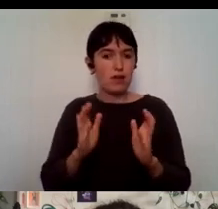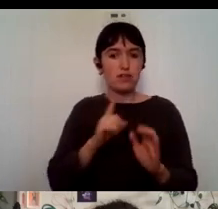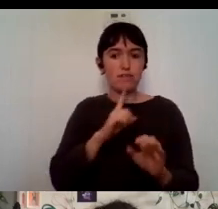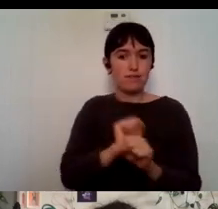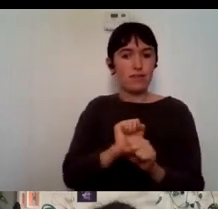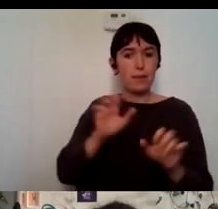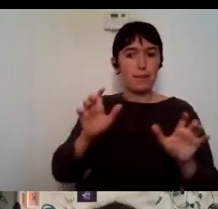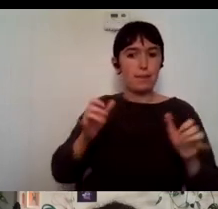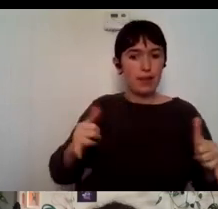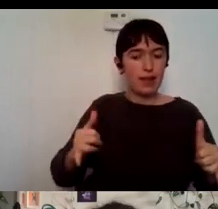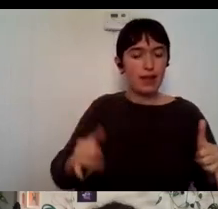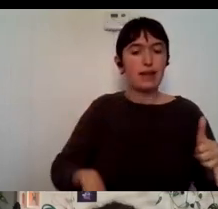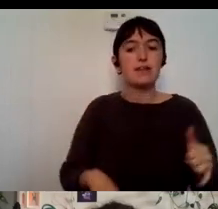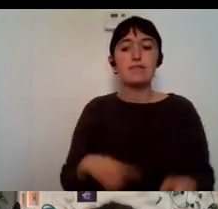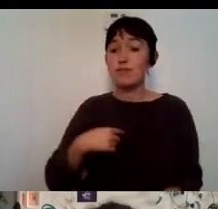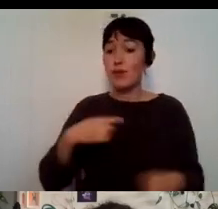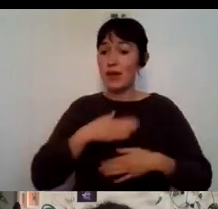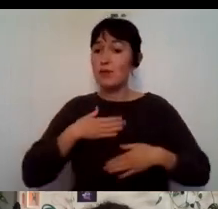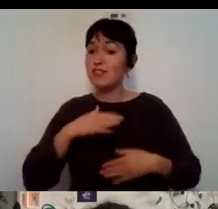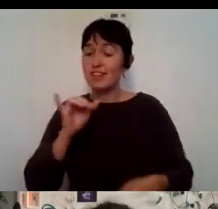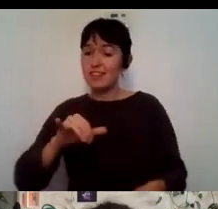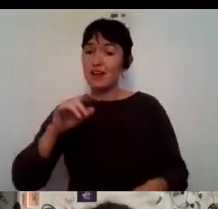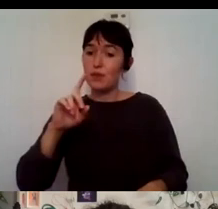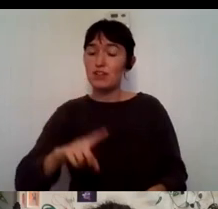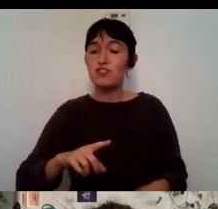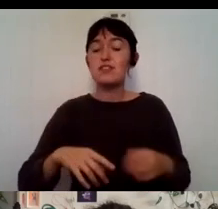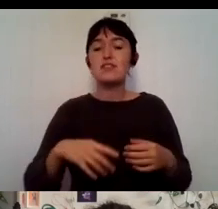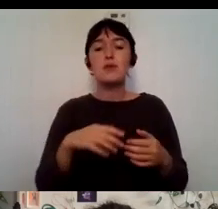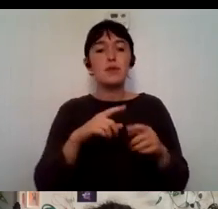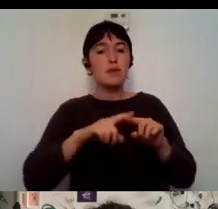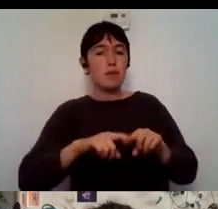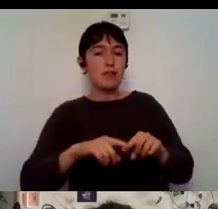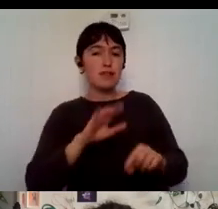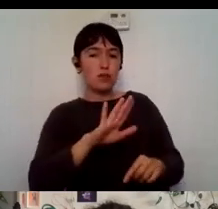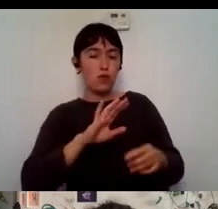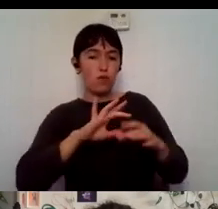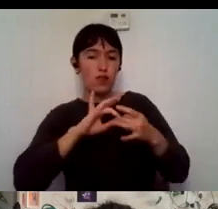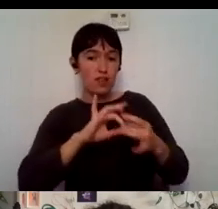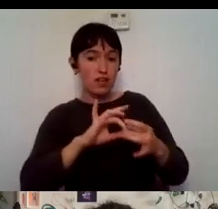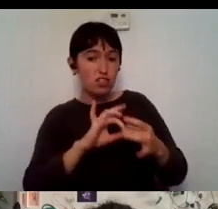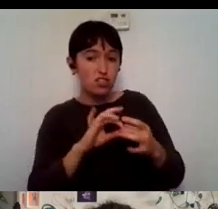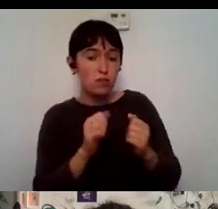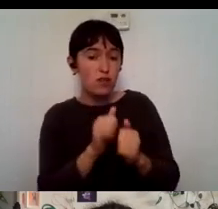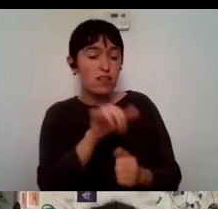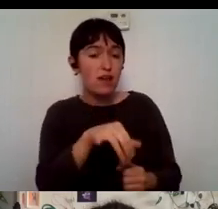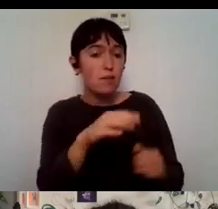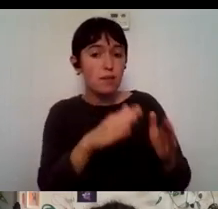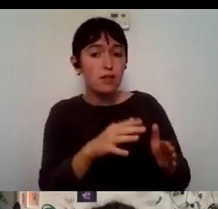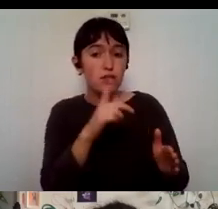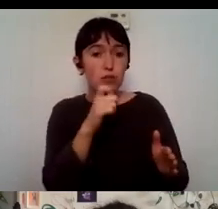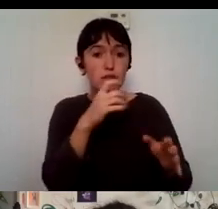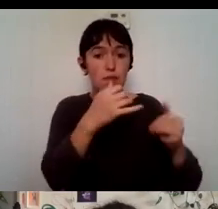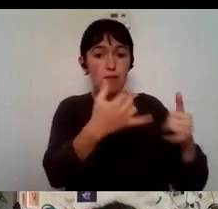because depending on your relationship, I think, with the individual or team who is winning or losing, you might get a very, very